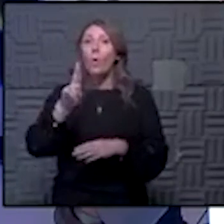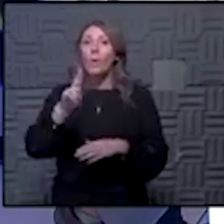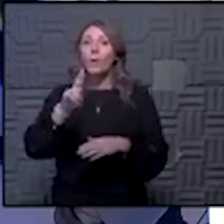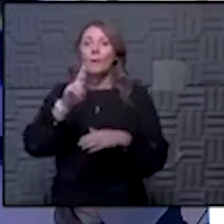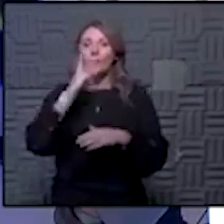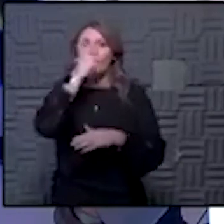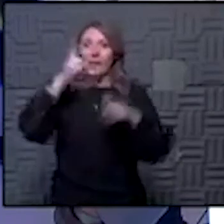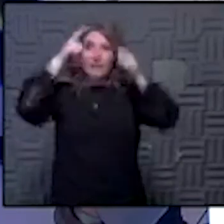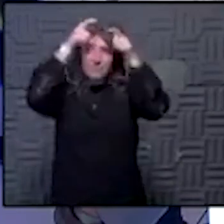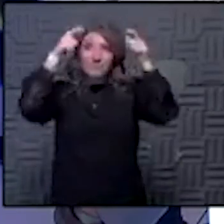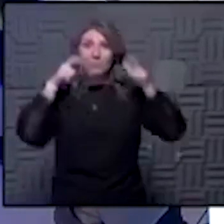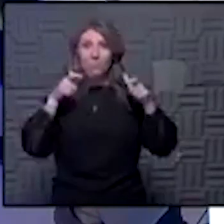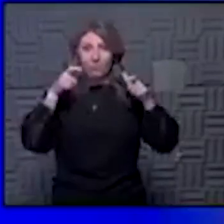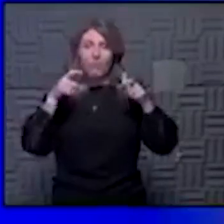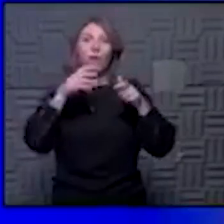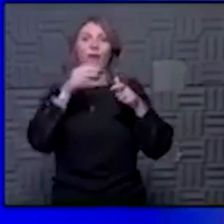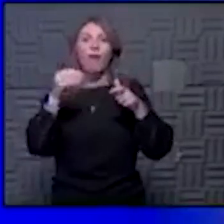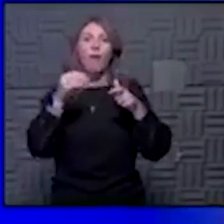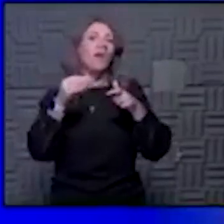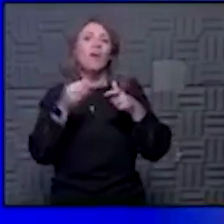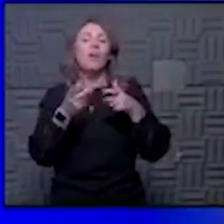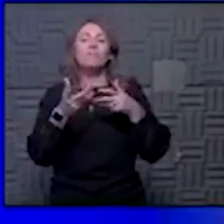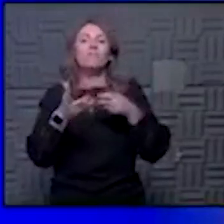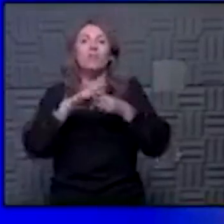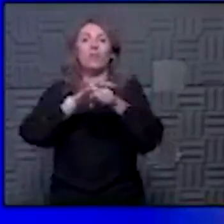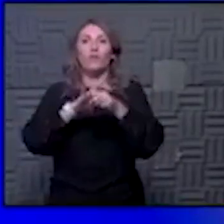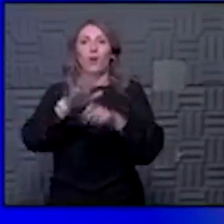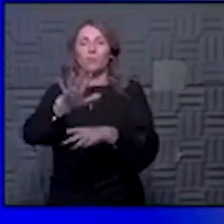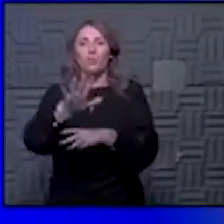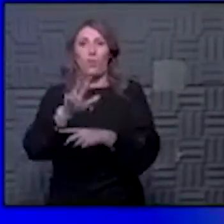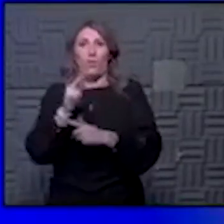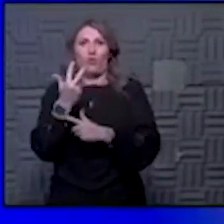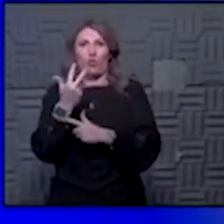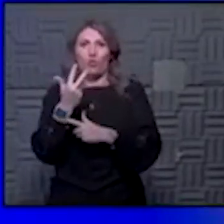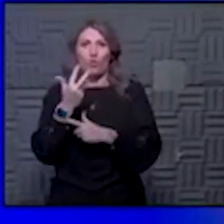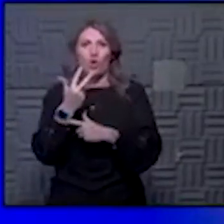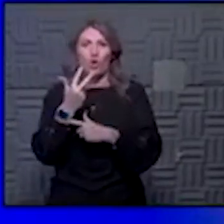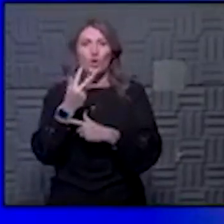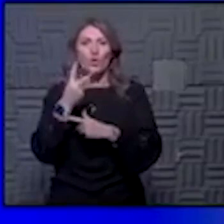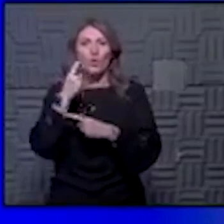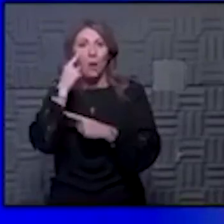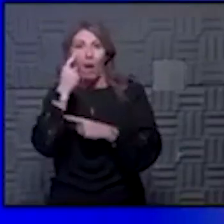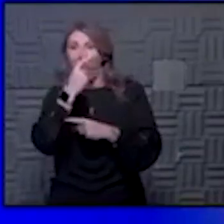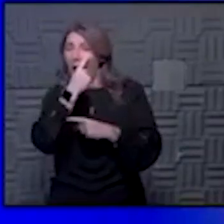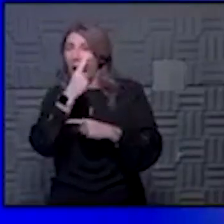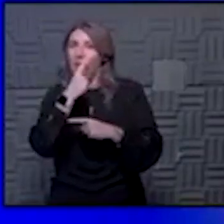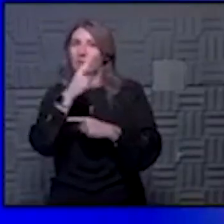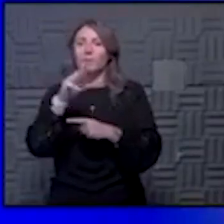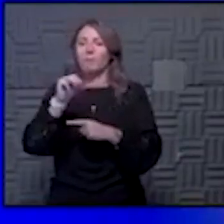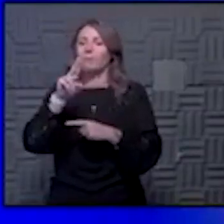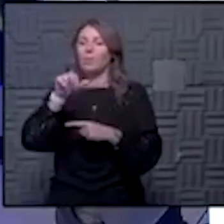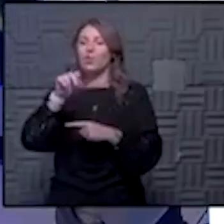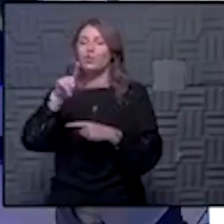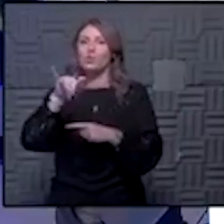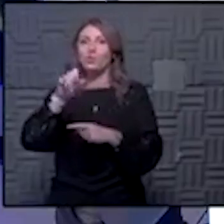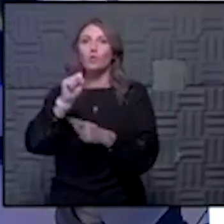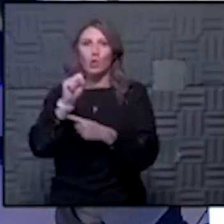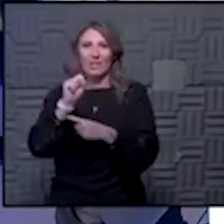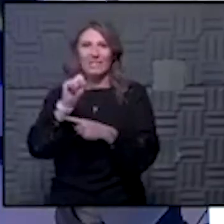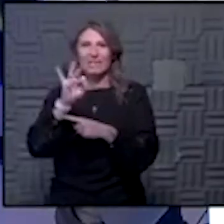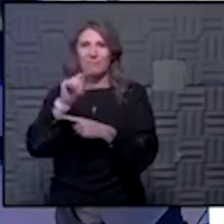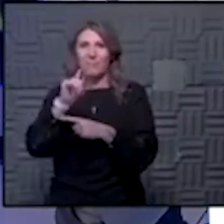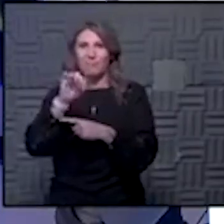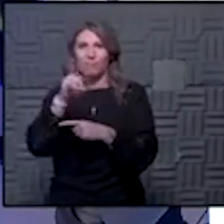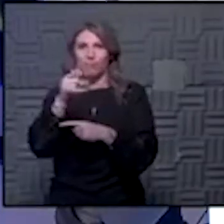think that, and you're covering up your third mucous membrane, which is your eyes. That would probably be the most important part. And you don't need both the face